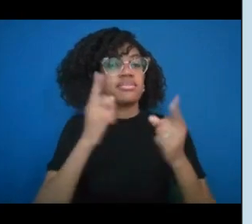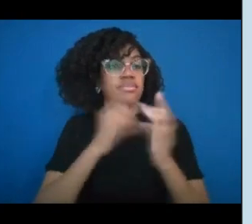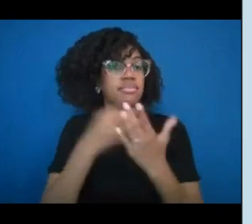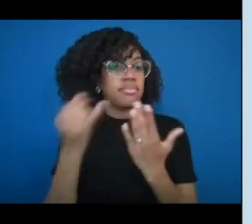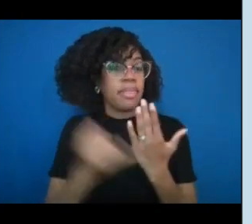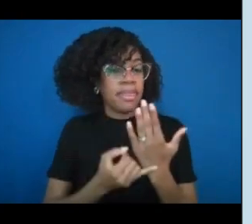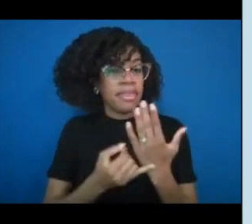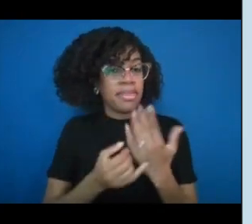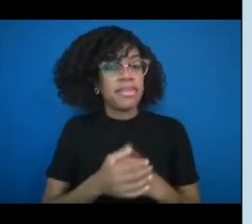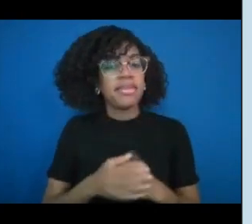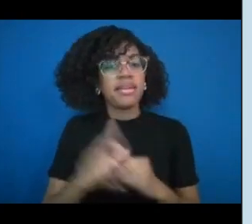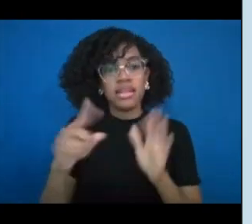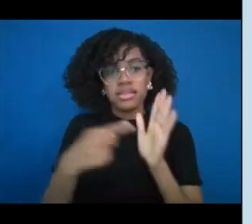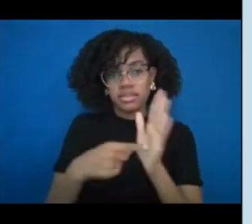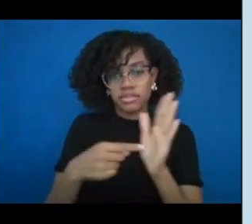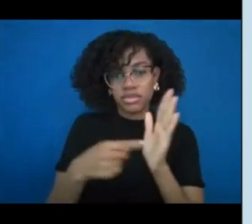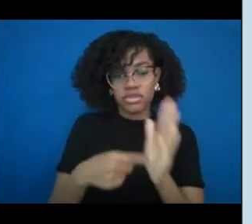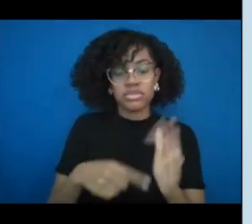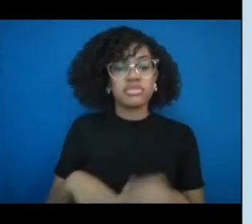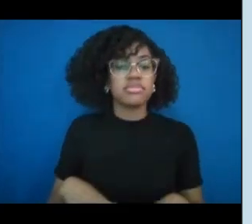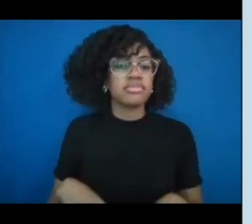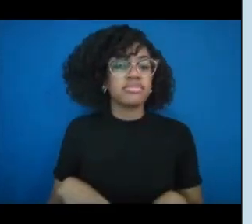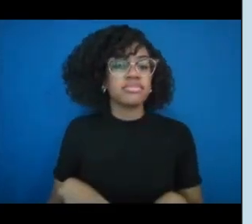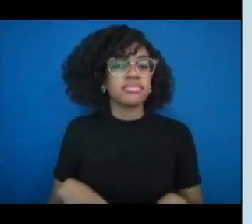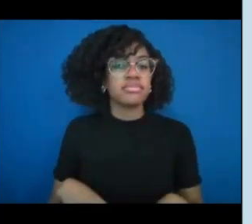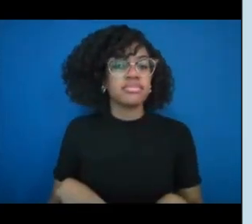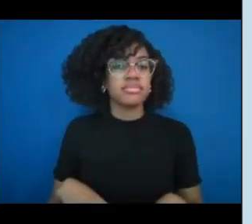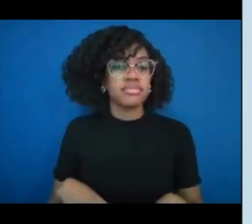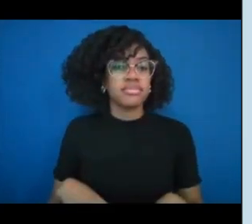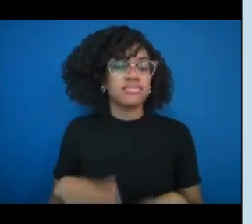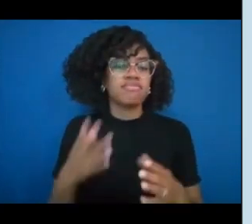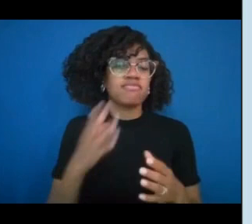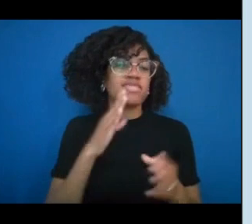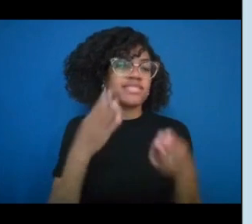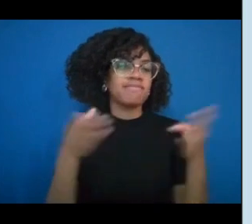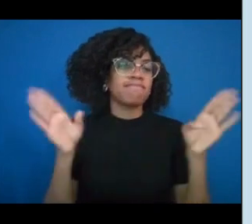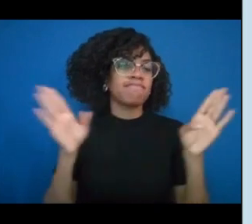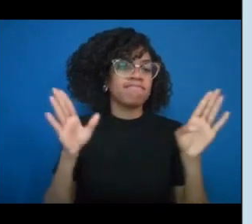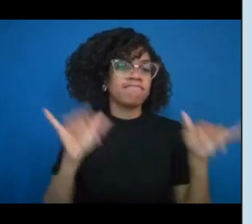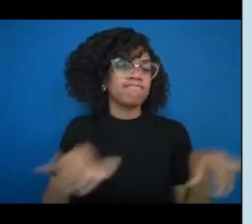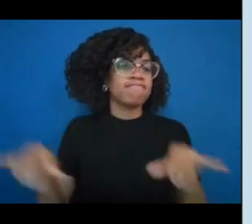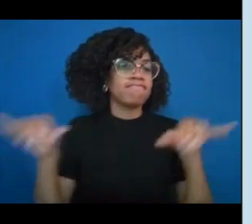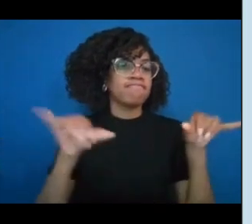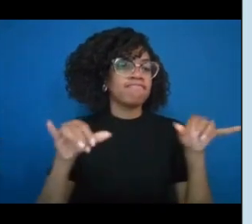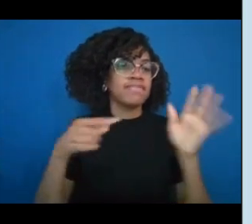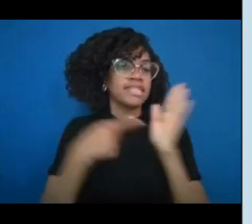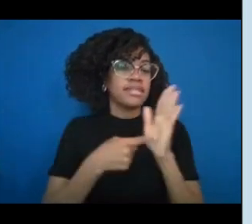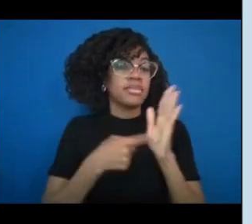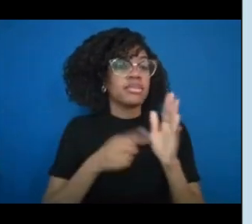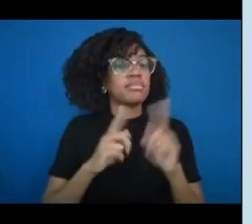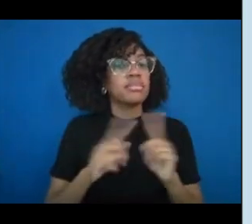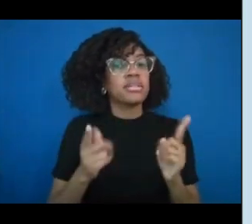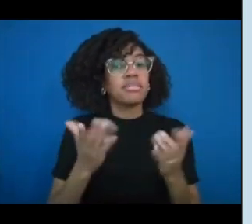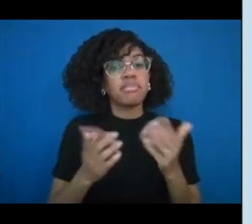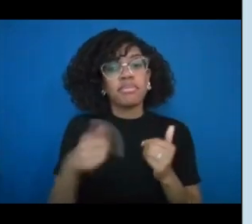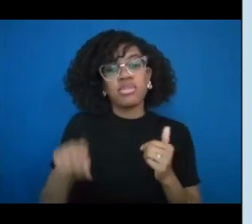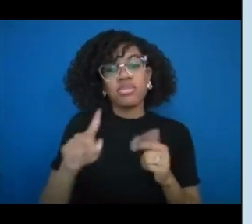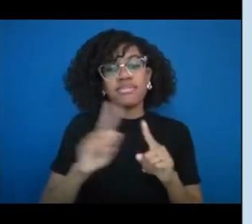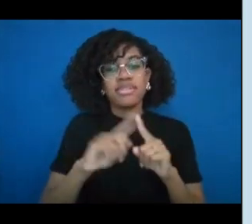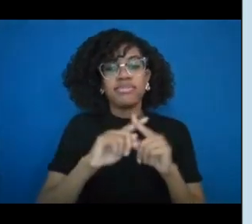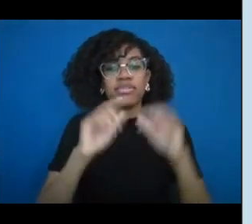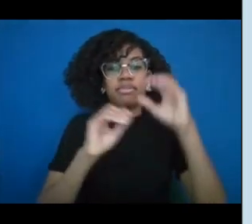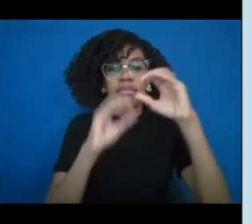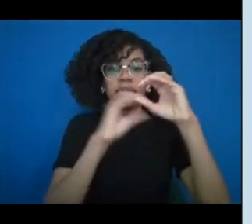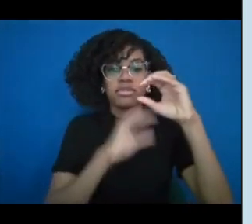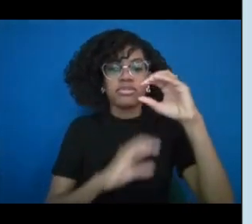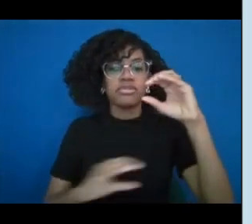As an example, we deeply generic, and you may have different bubbles for each, but essentially you